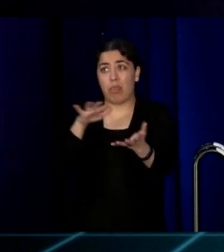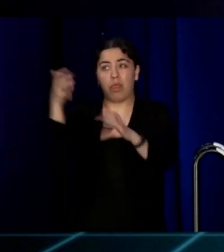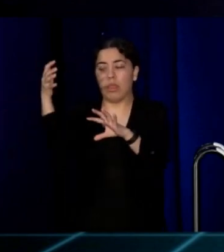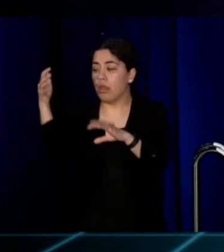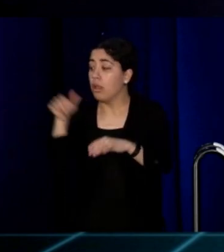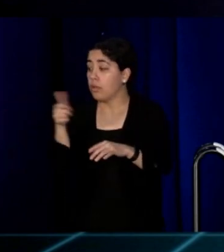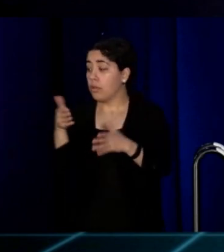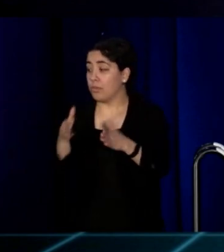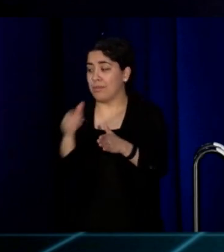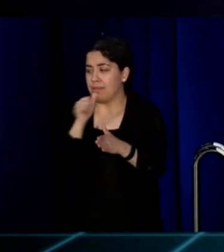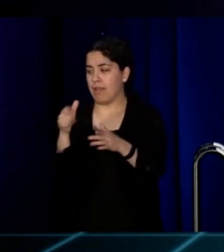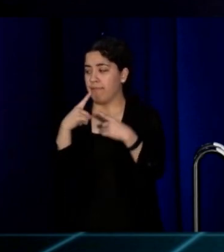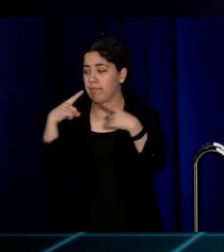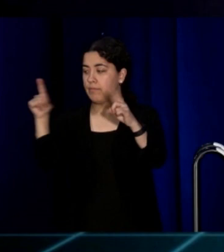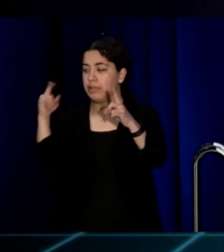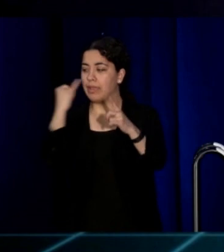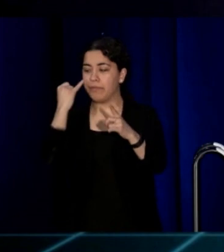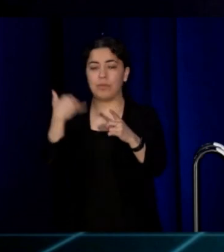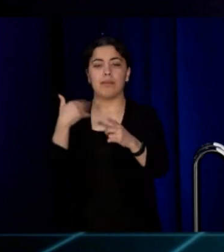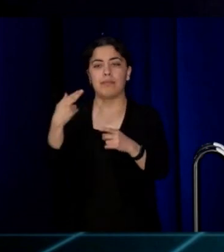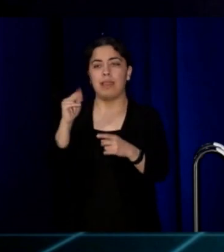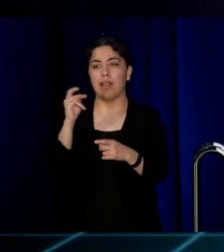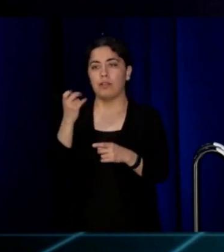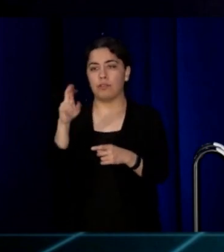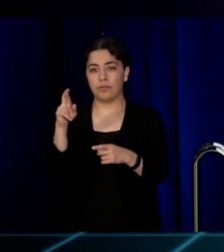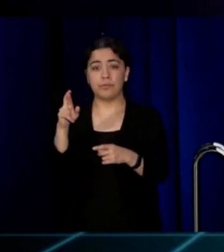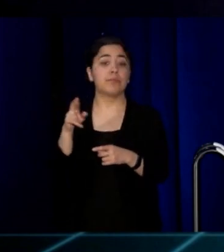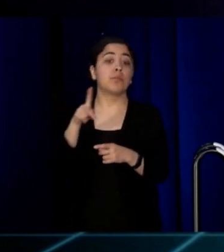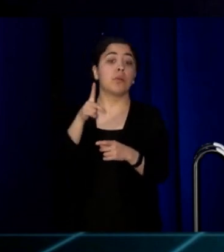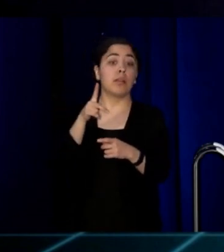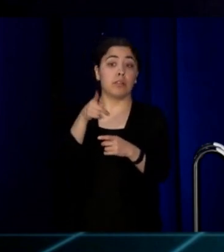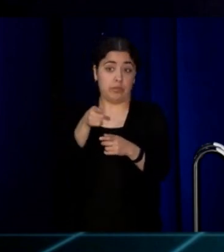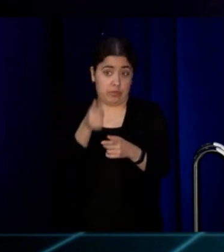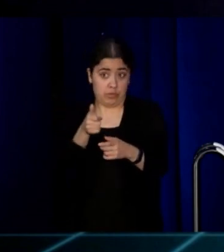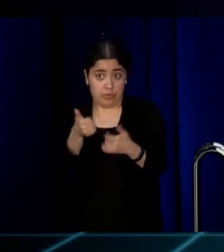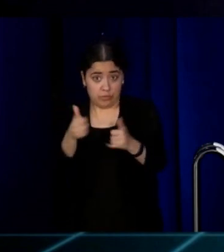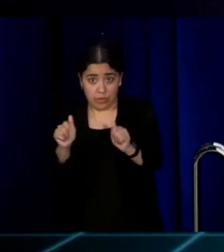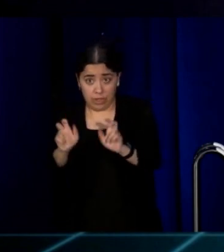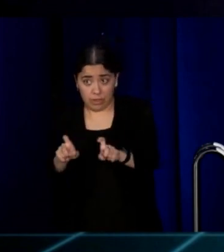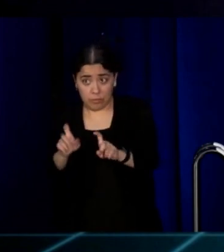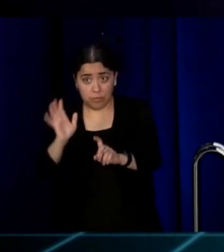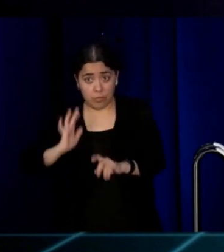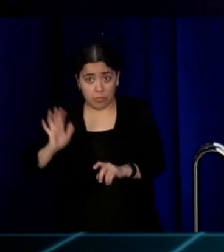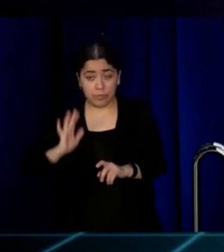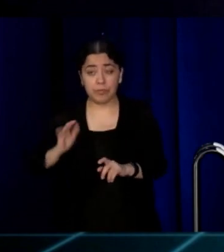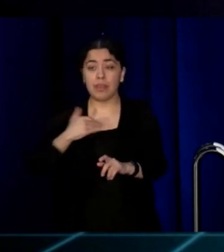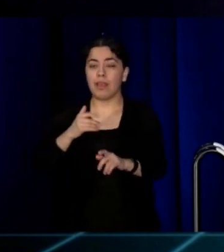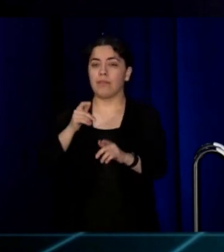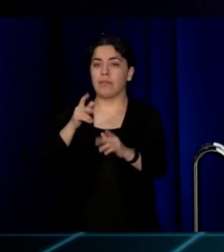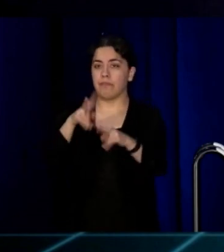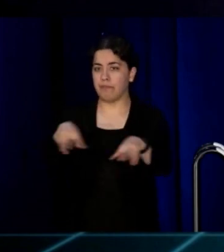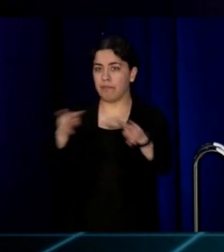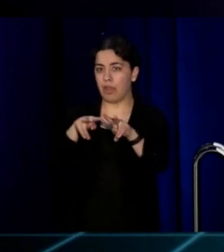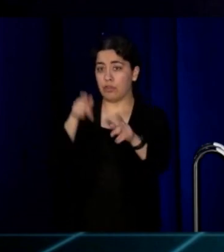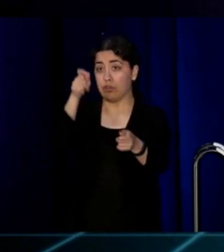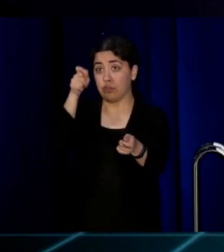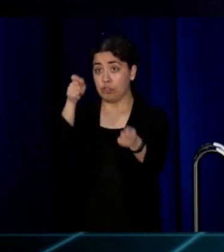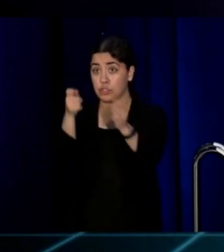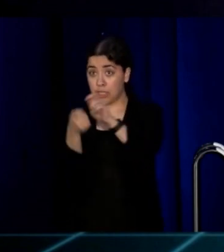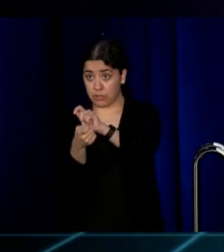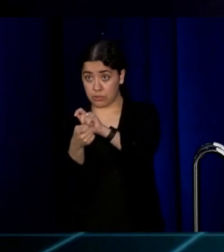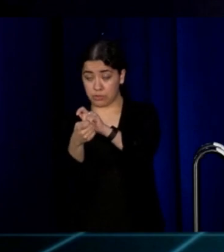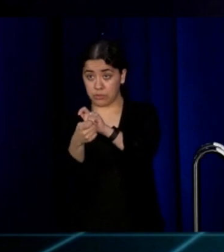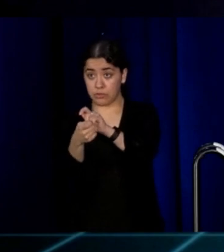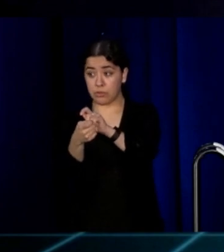if you've ever tried to do this, this is one of the most confusing things. You have onChange on a value whenever that value changes,